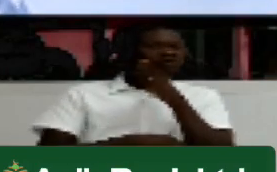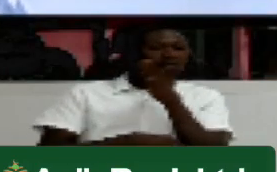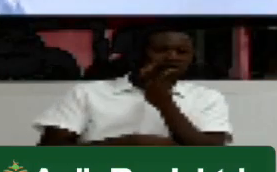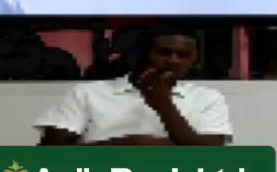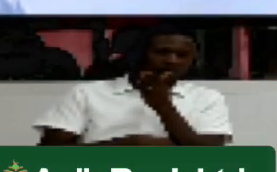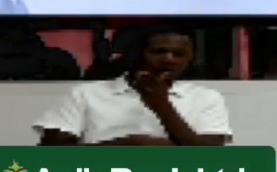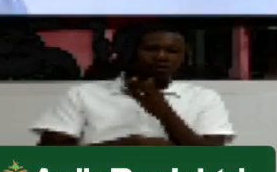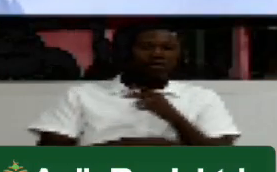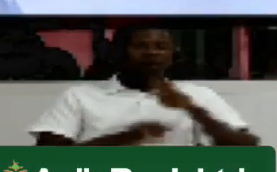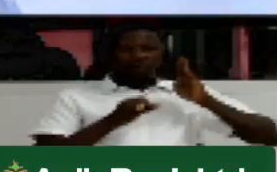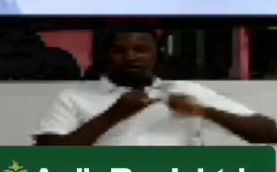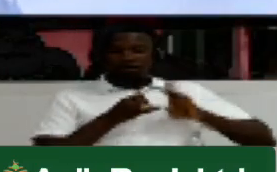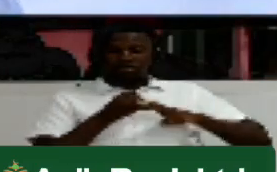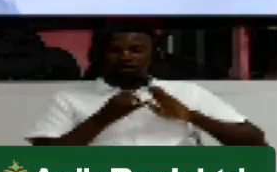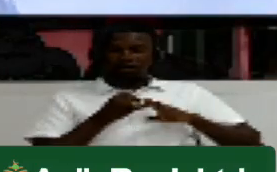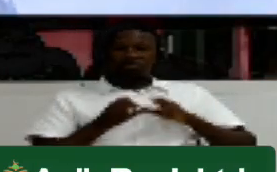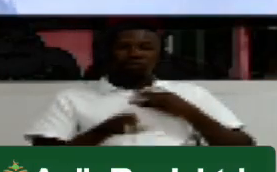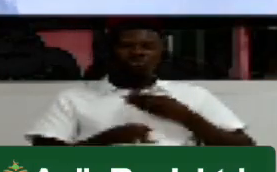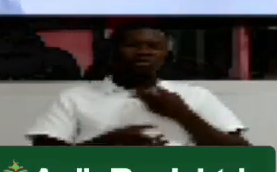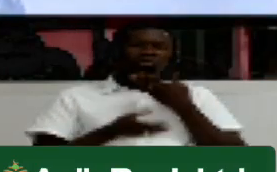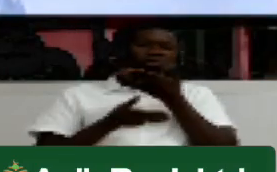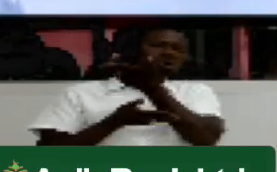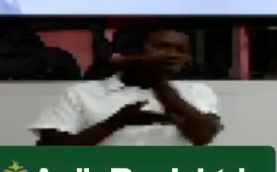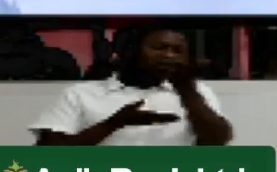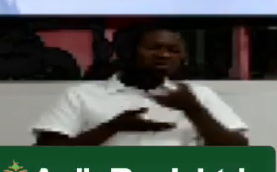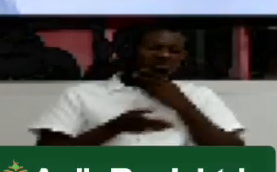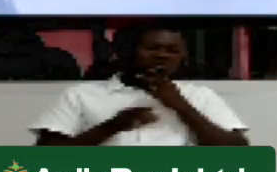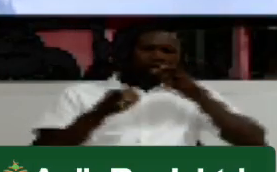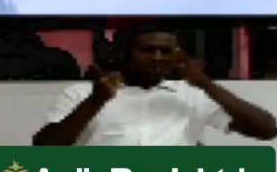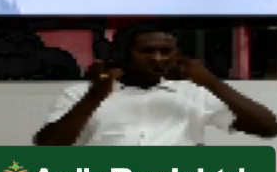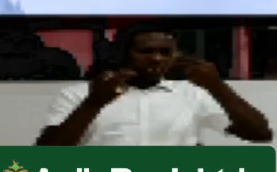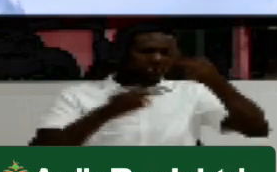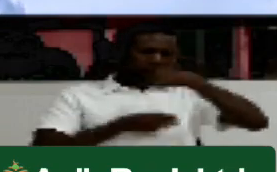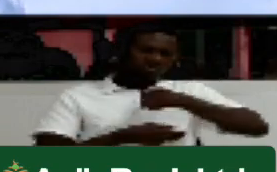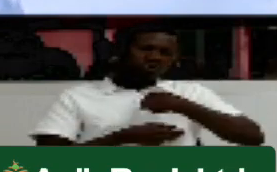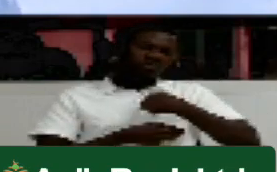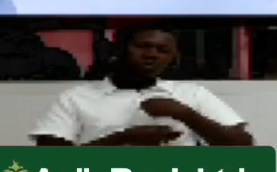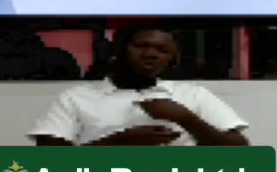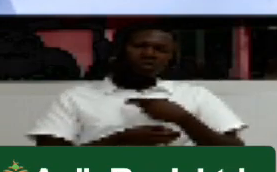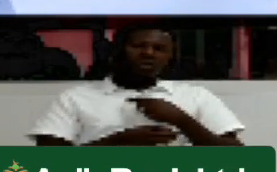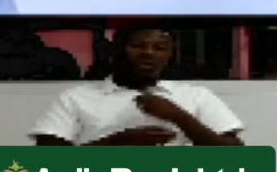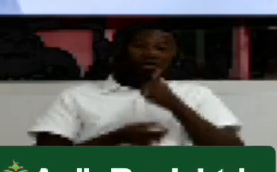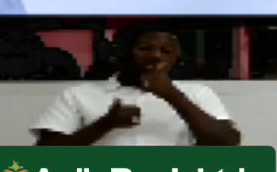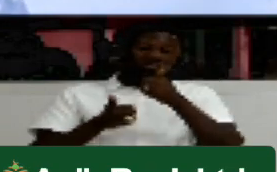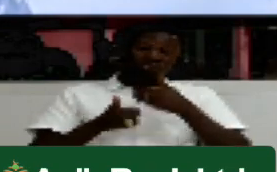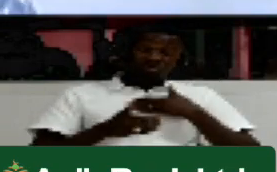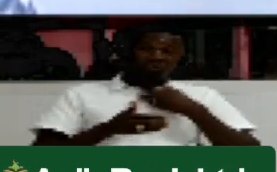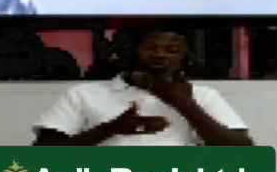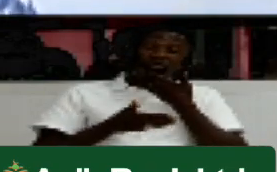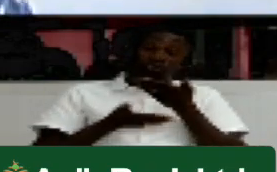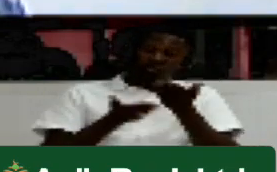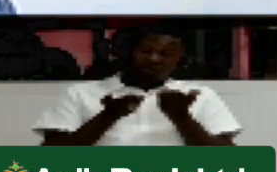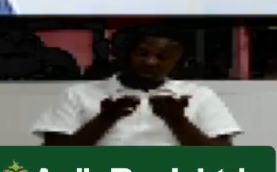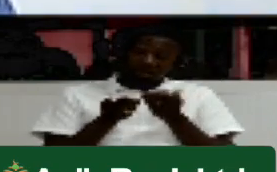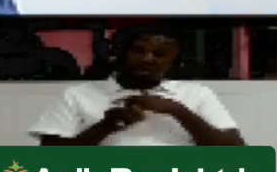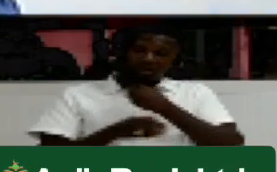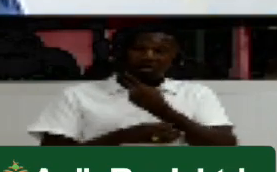Finally, to the cowards who shoot at us, innocent students and a Red Cross